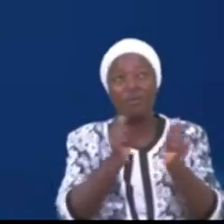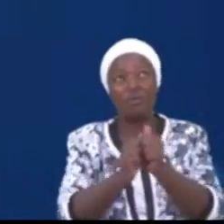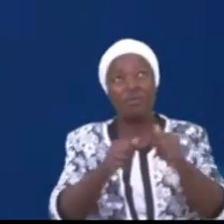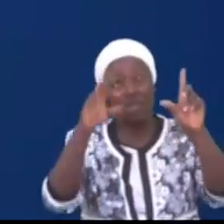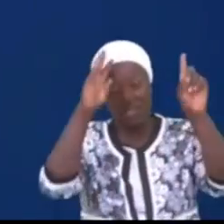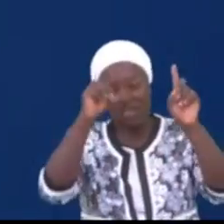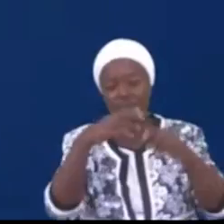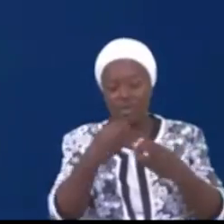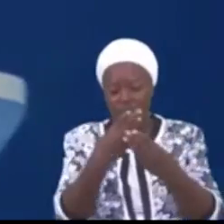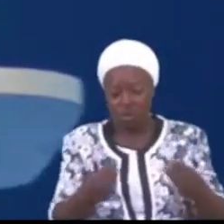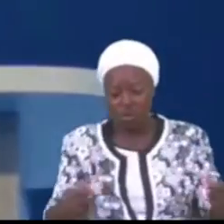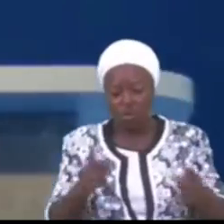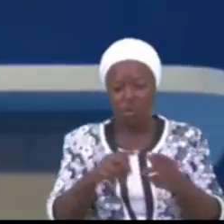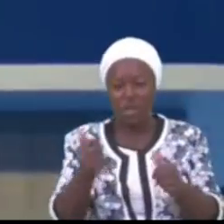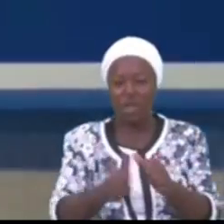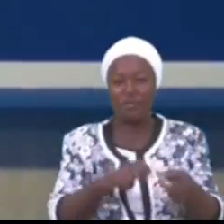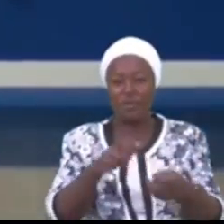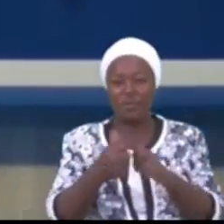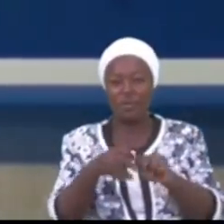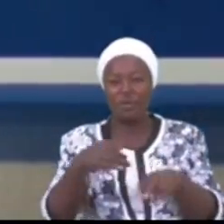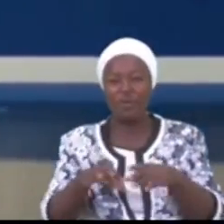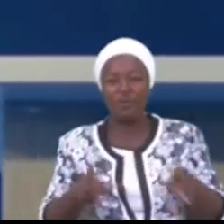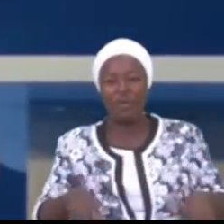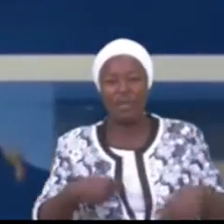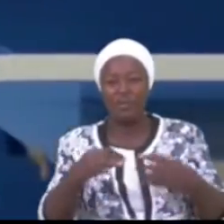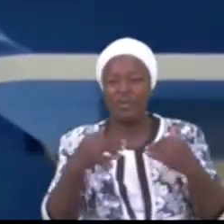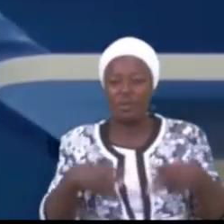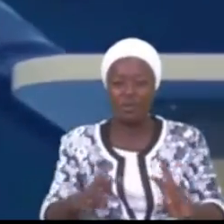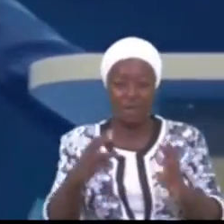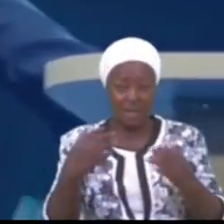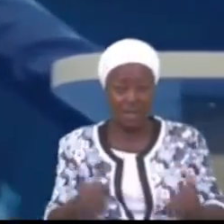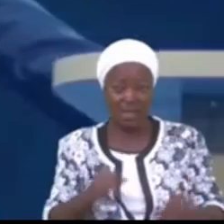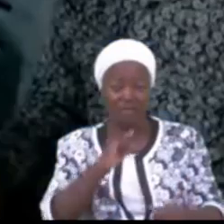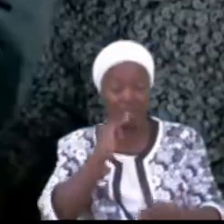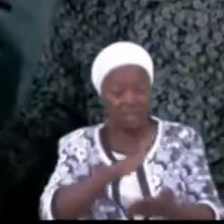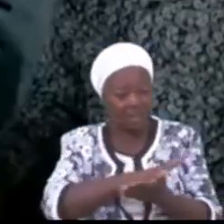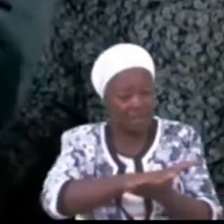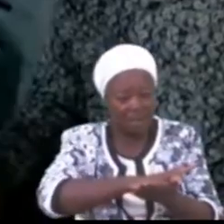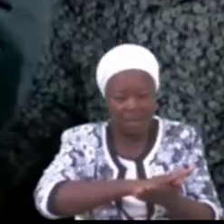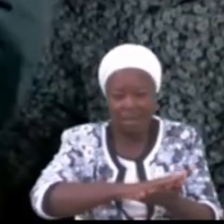every problem of life, your way now is clear.